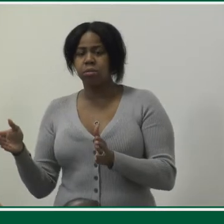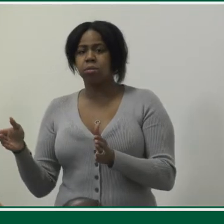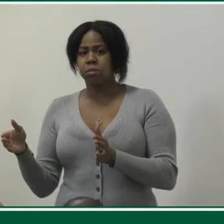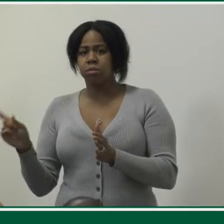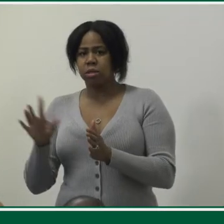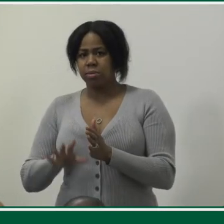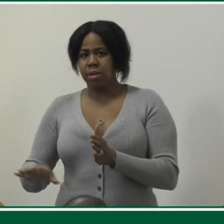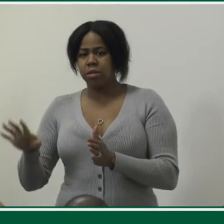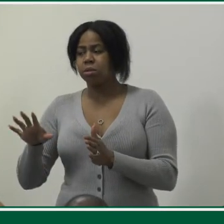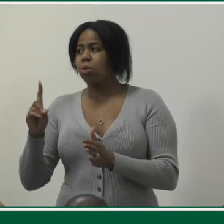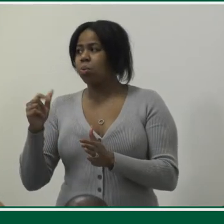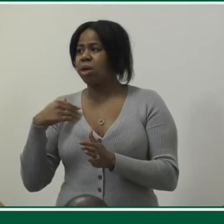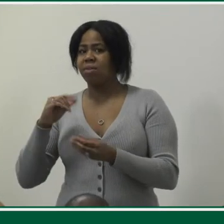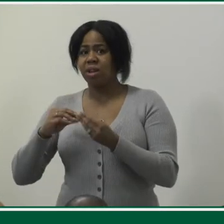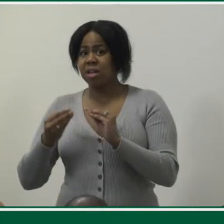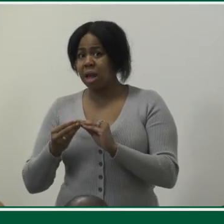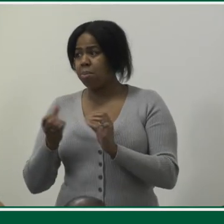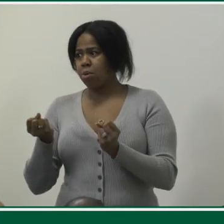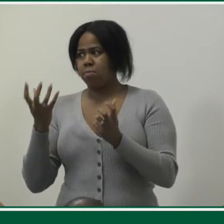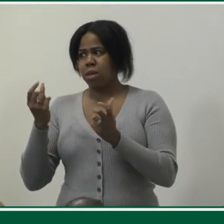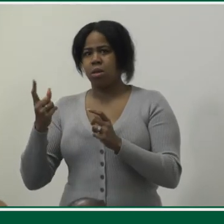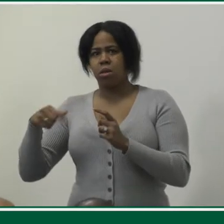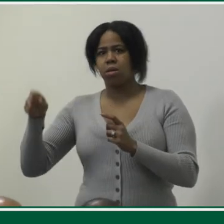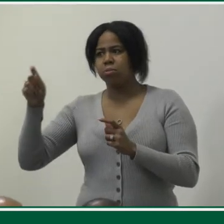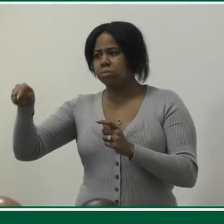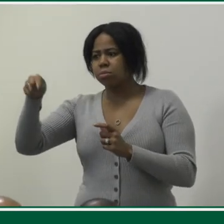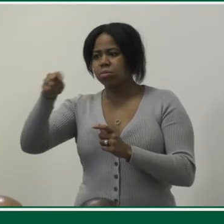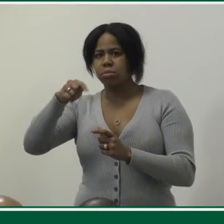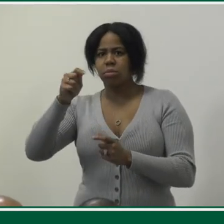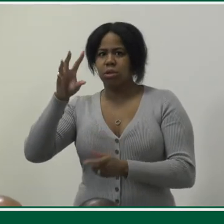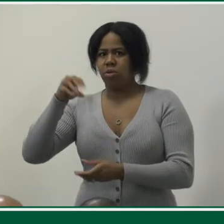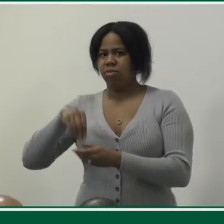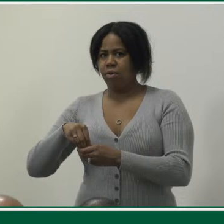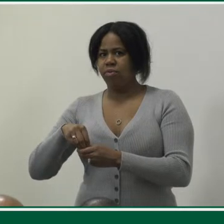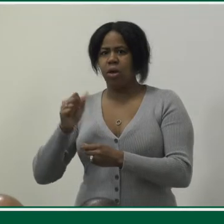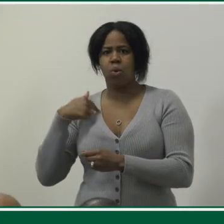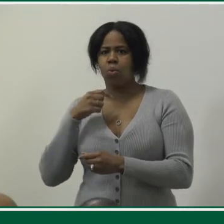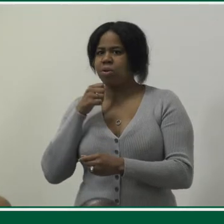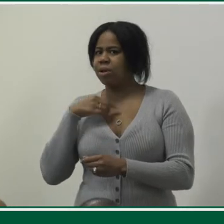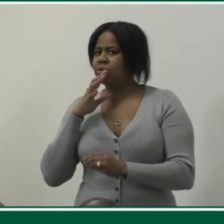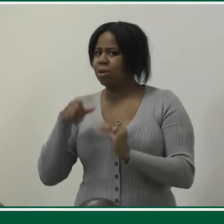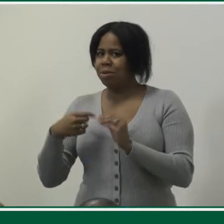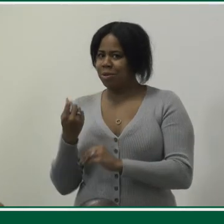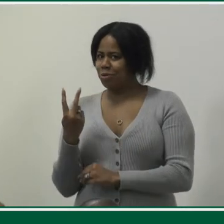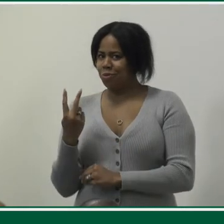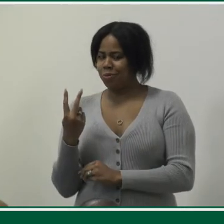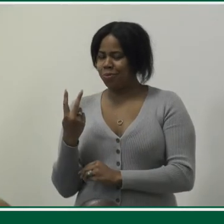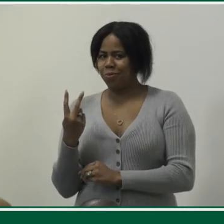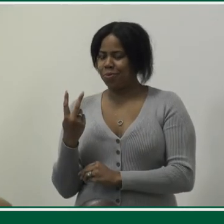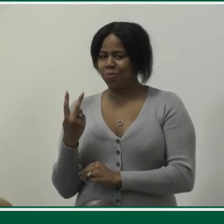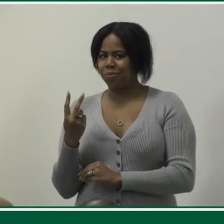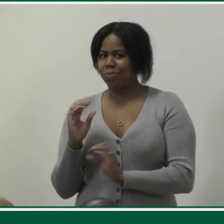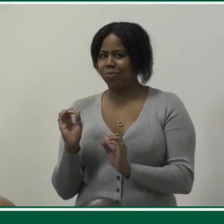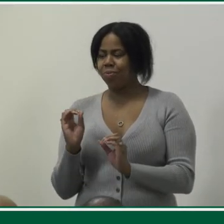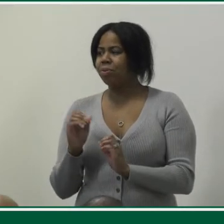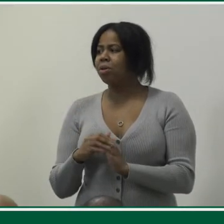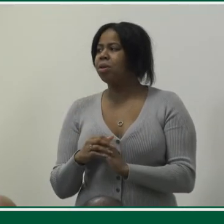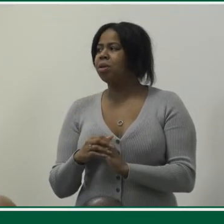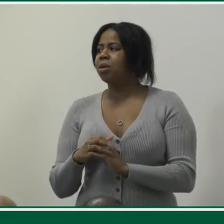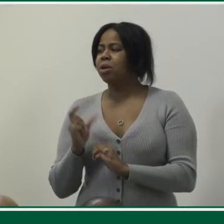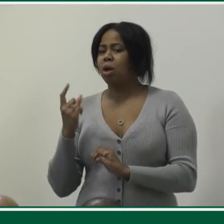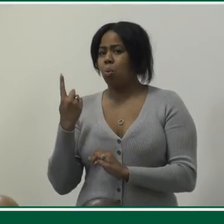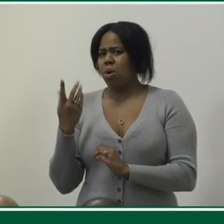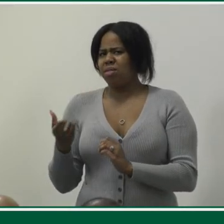of people who are working with and involved in the effort? And we're not talking about two people. And one of the things that we worried